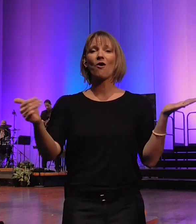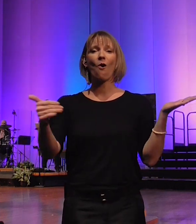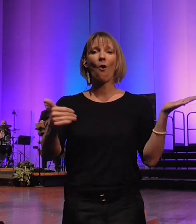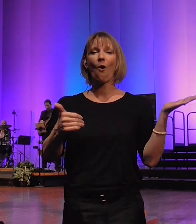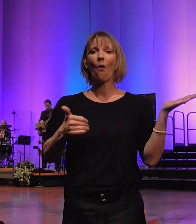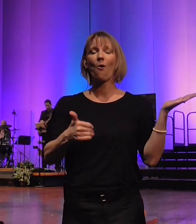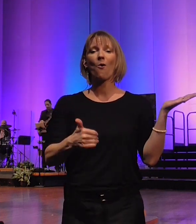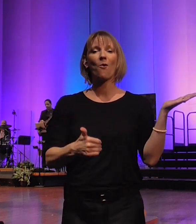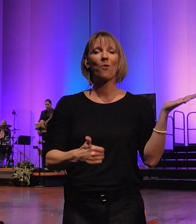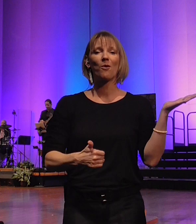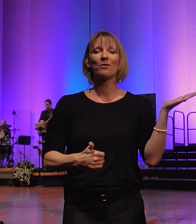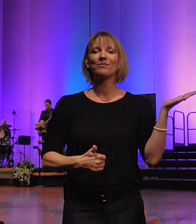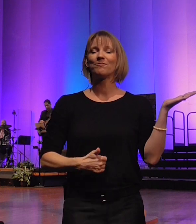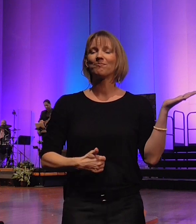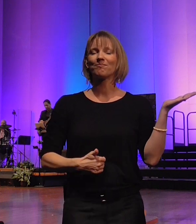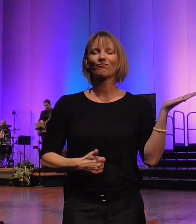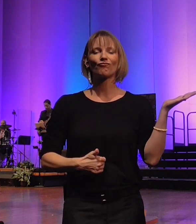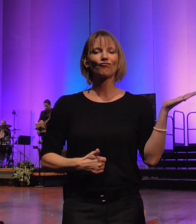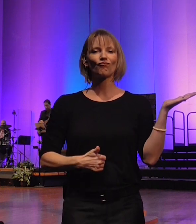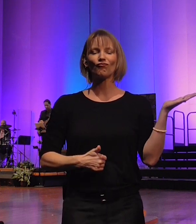my soul.